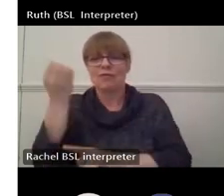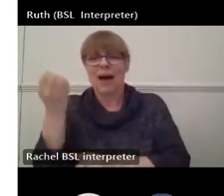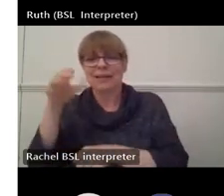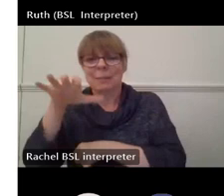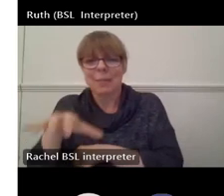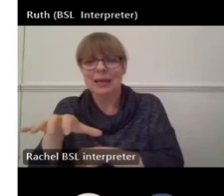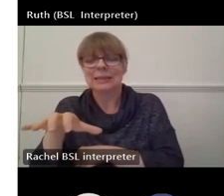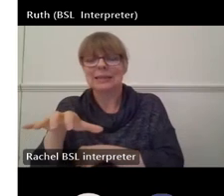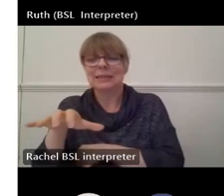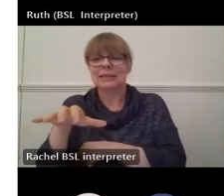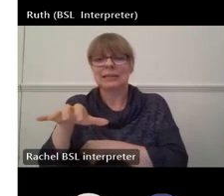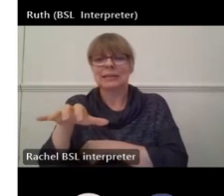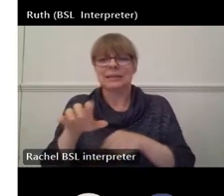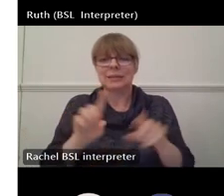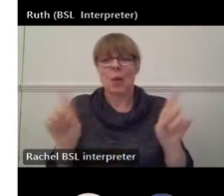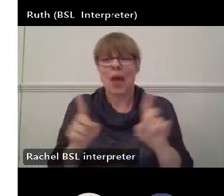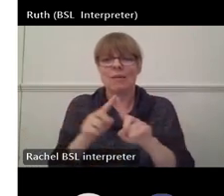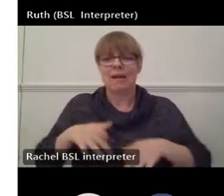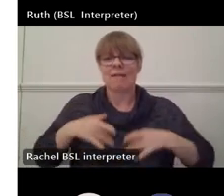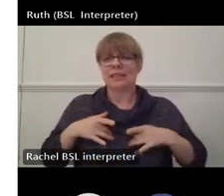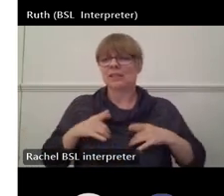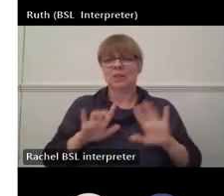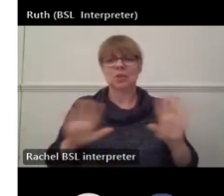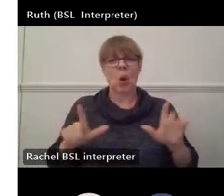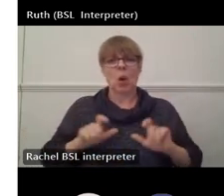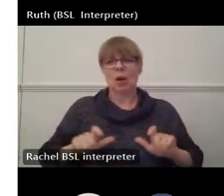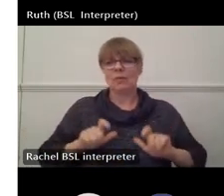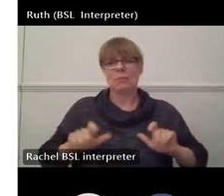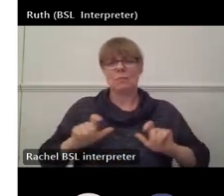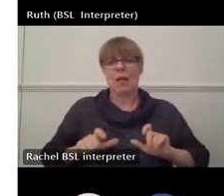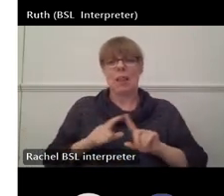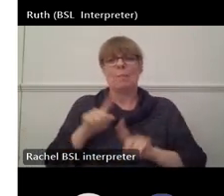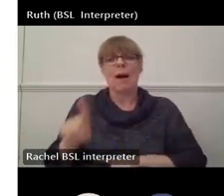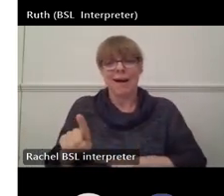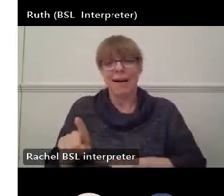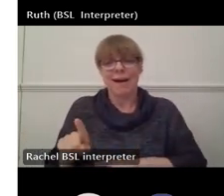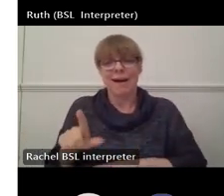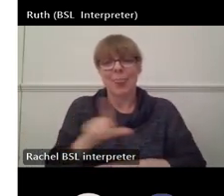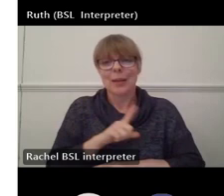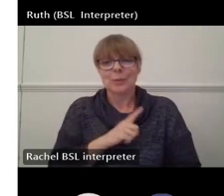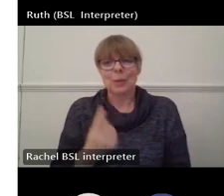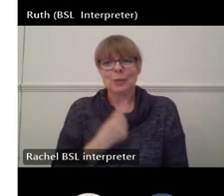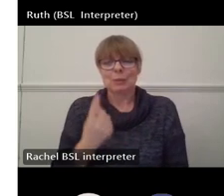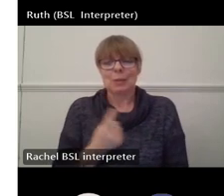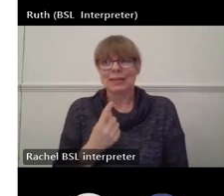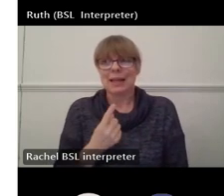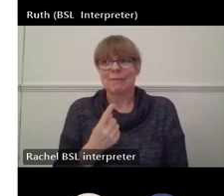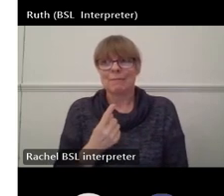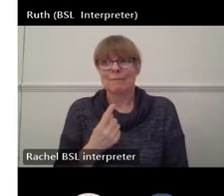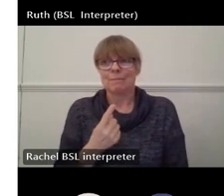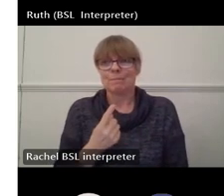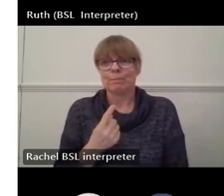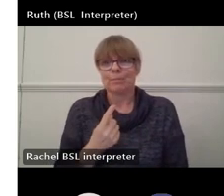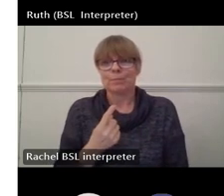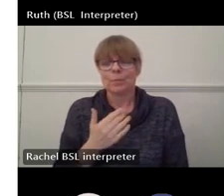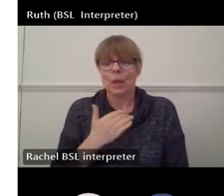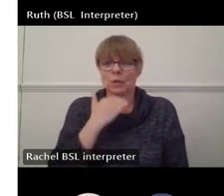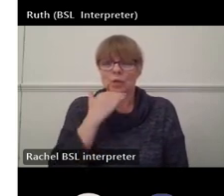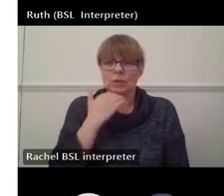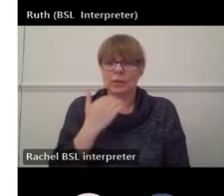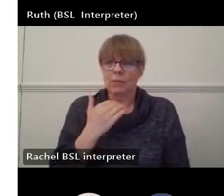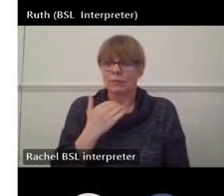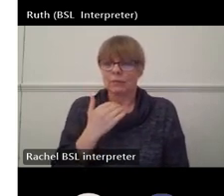know, things like that, where I really felt uncomfortable because I didn't feel strong enough maybe, or it was my right to say,